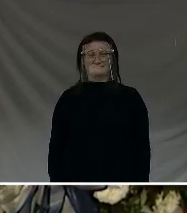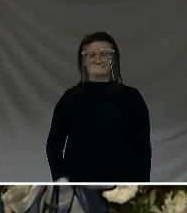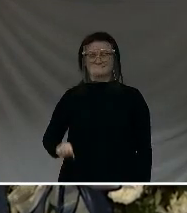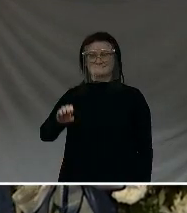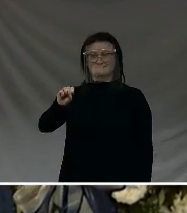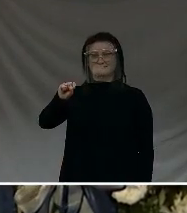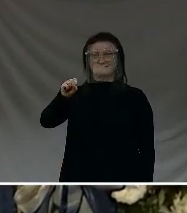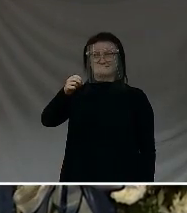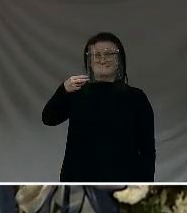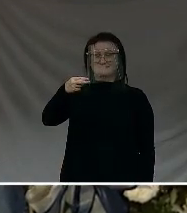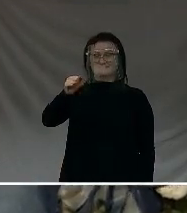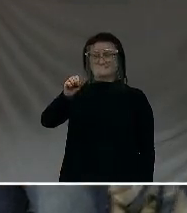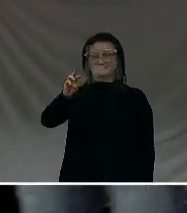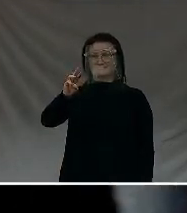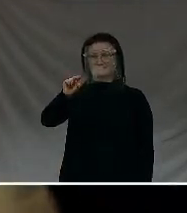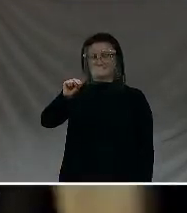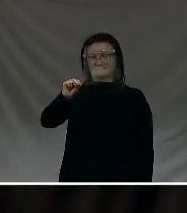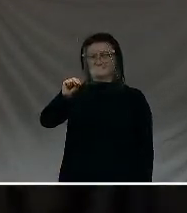Sean McCartney.